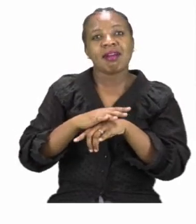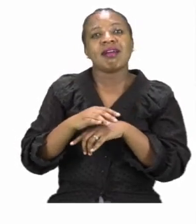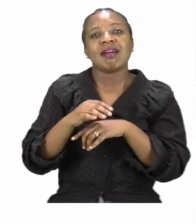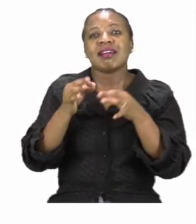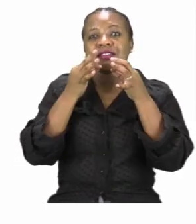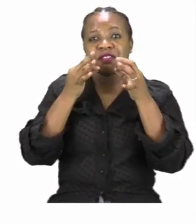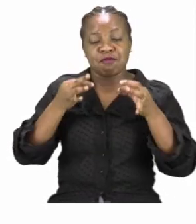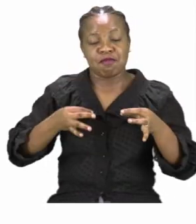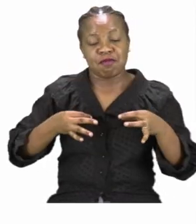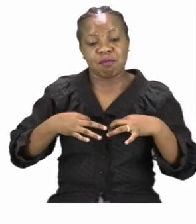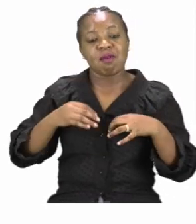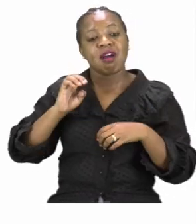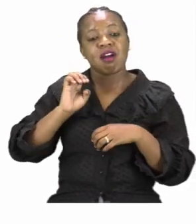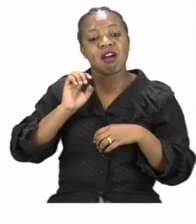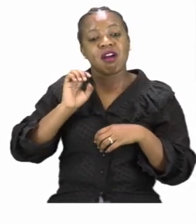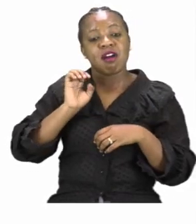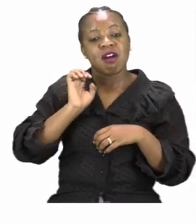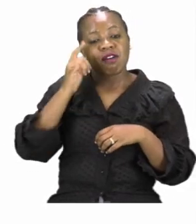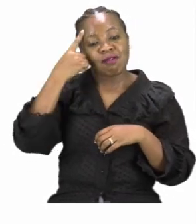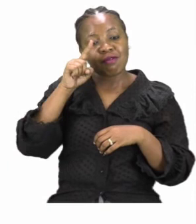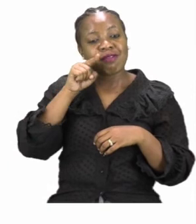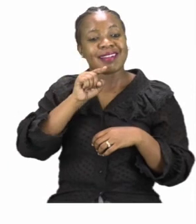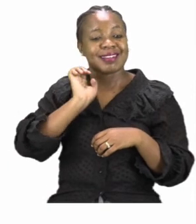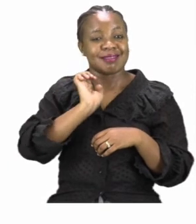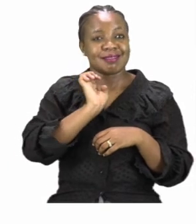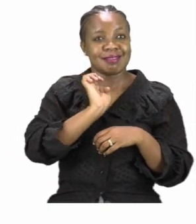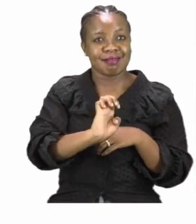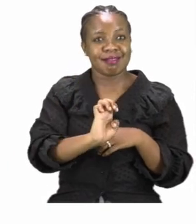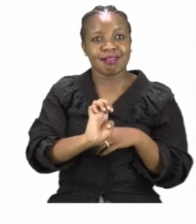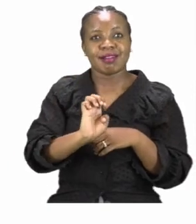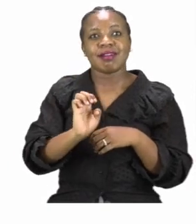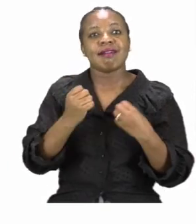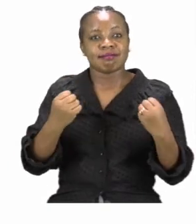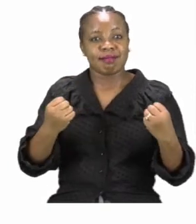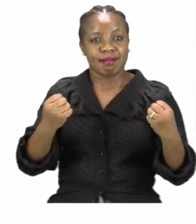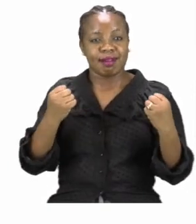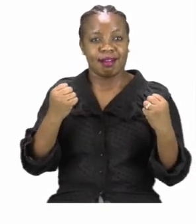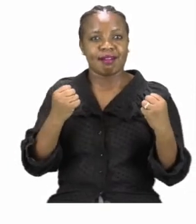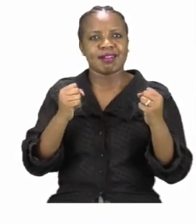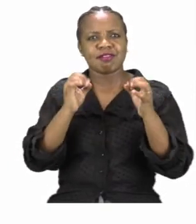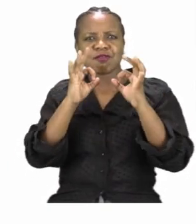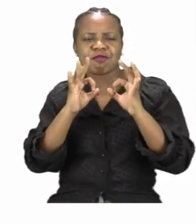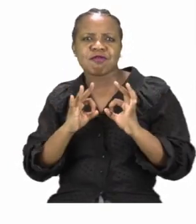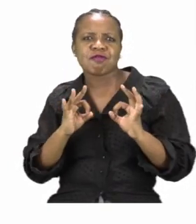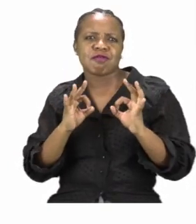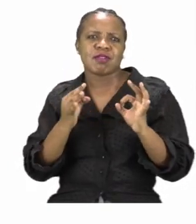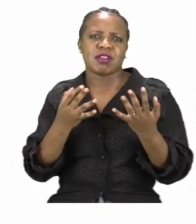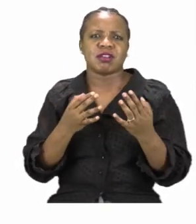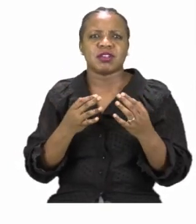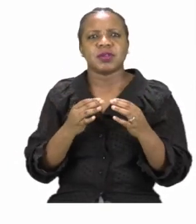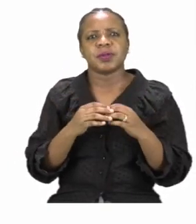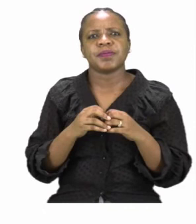elegance, and pride. The Welwitschia mirabilis